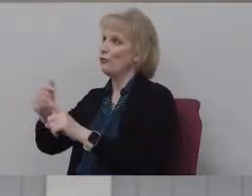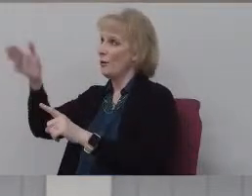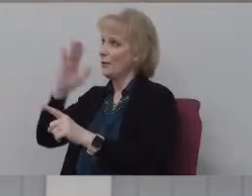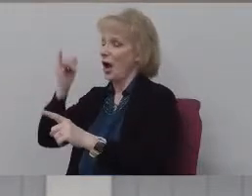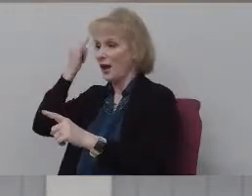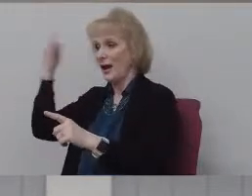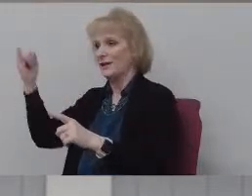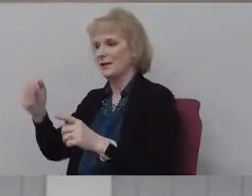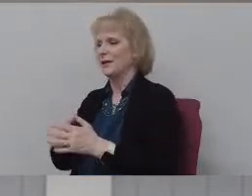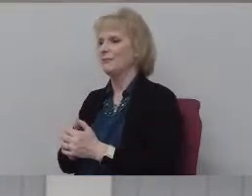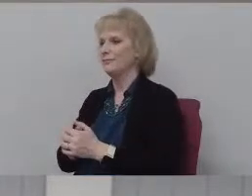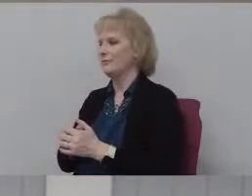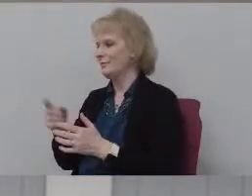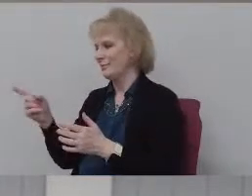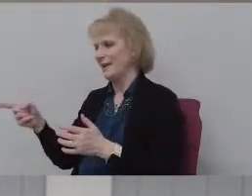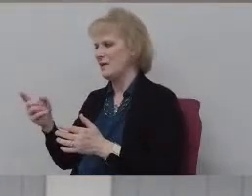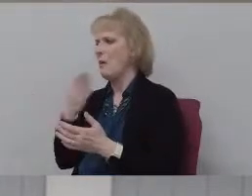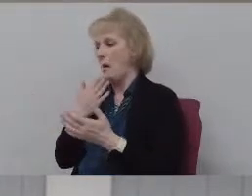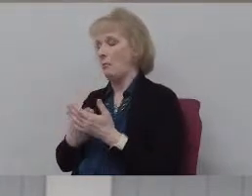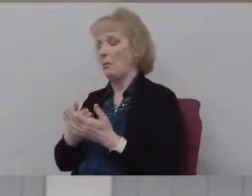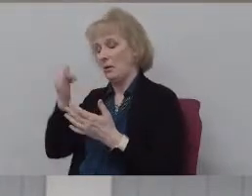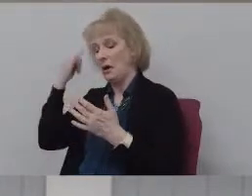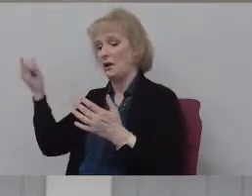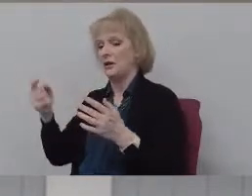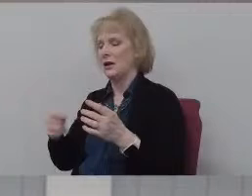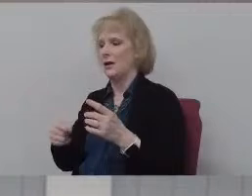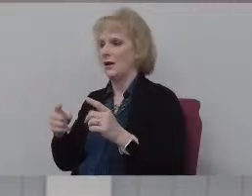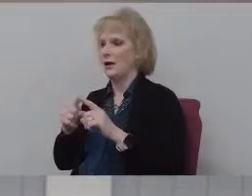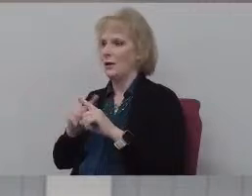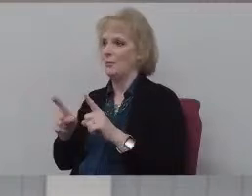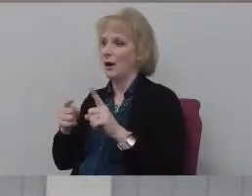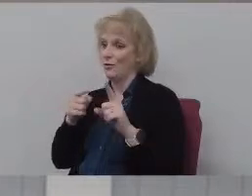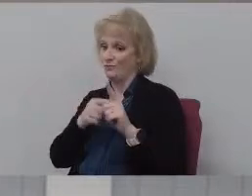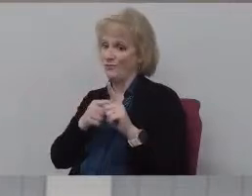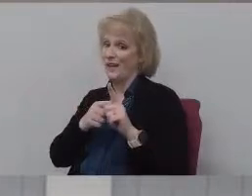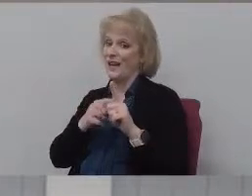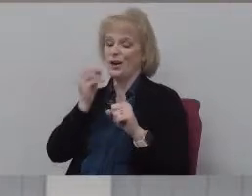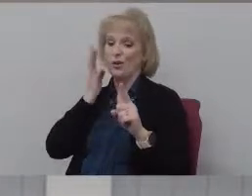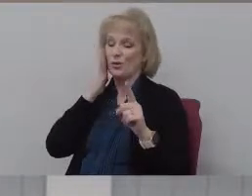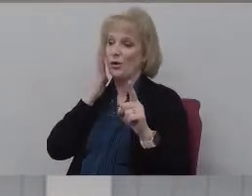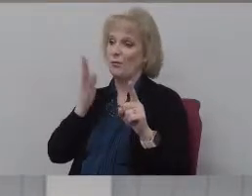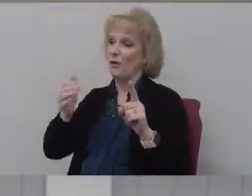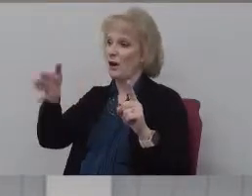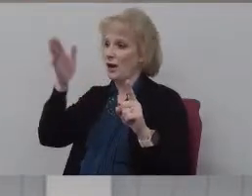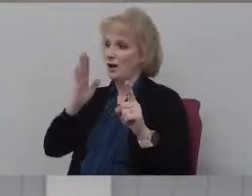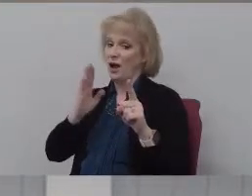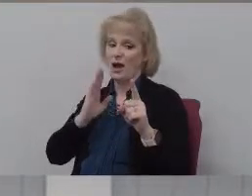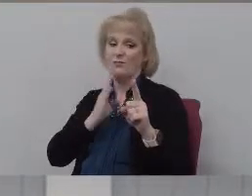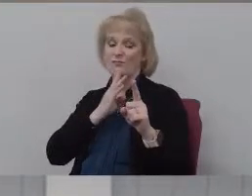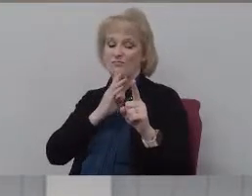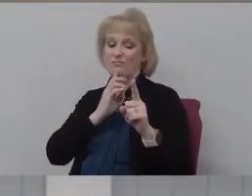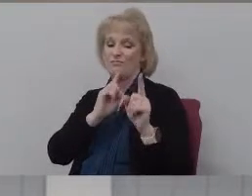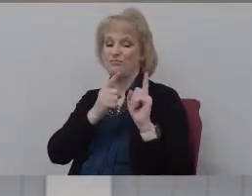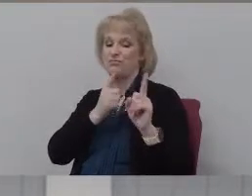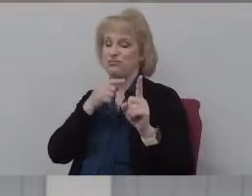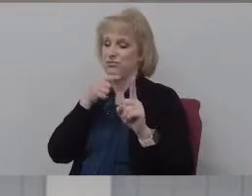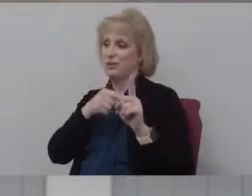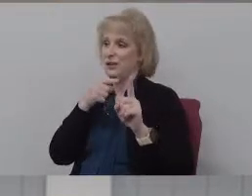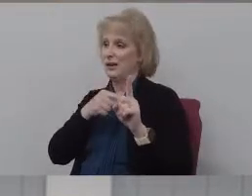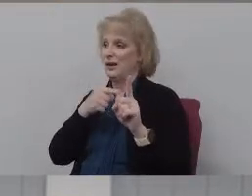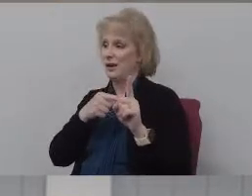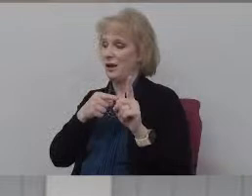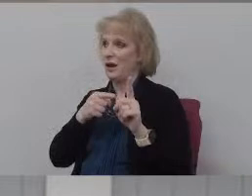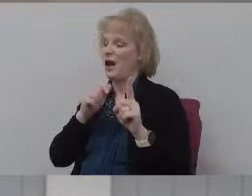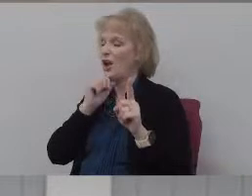And David's got a good idea, and Nathan says, that's a good idea. But when he goes home that night, God begins to speak to Nathan and says, no,